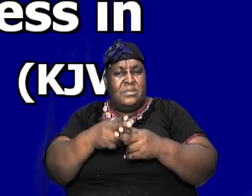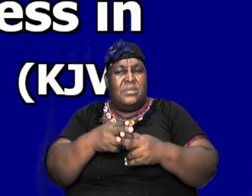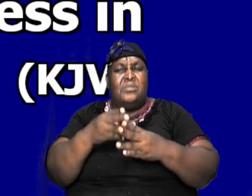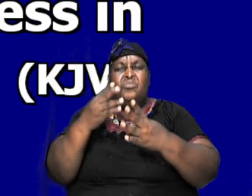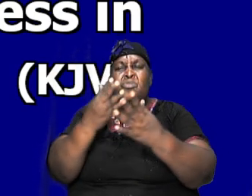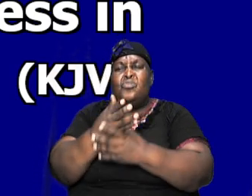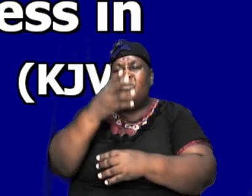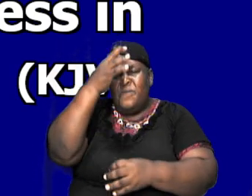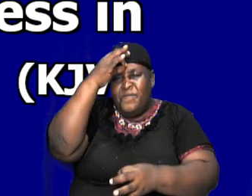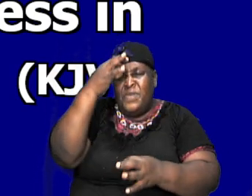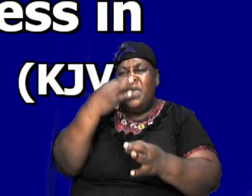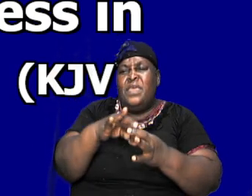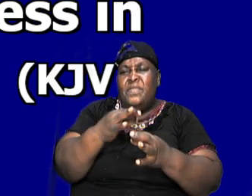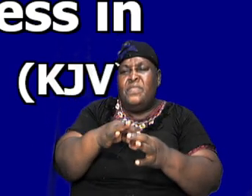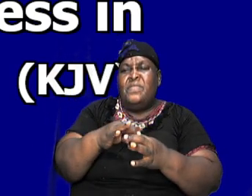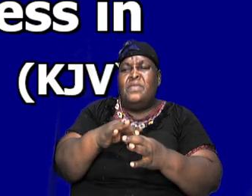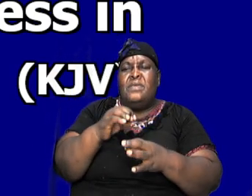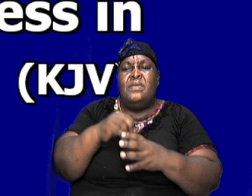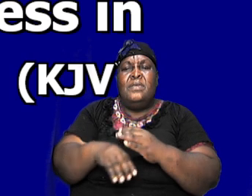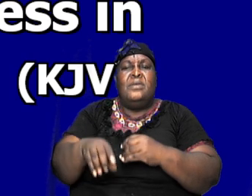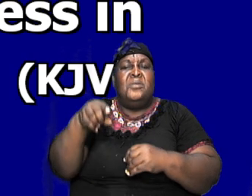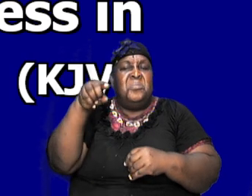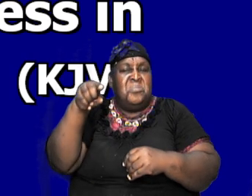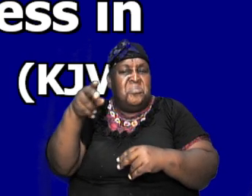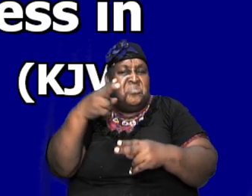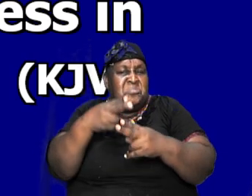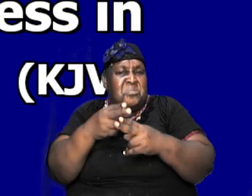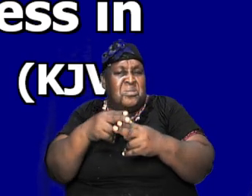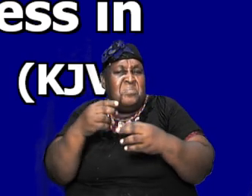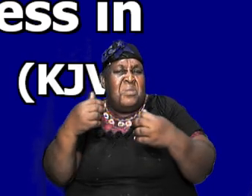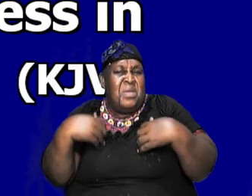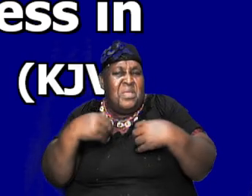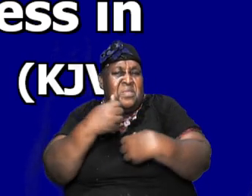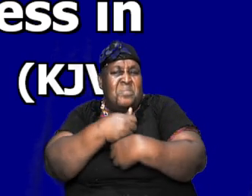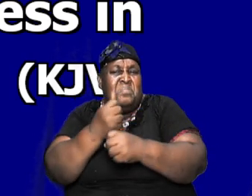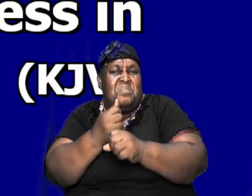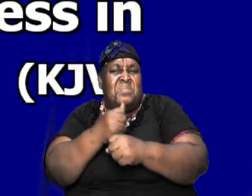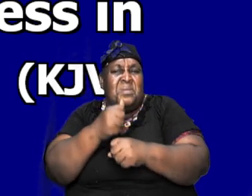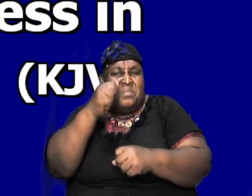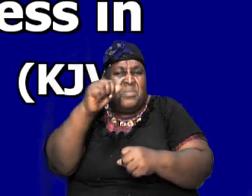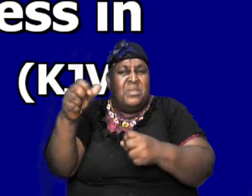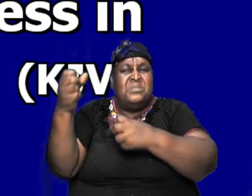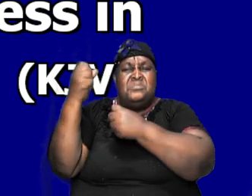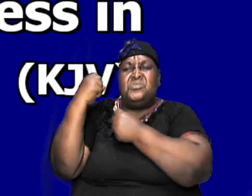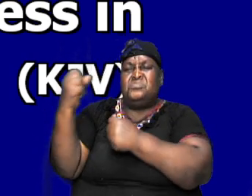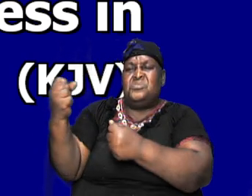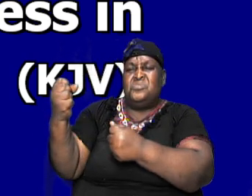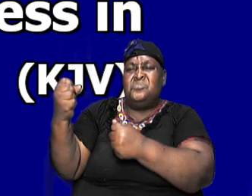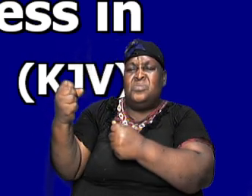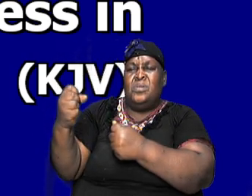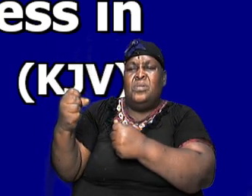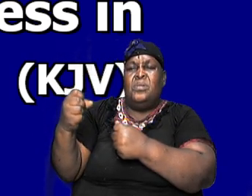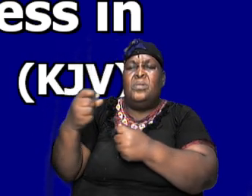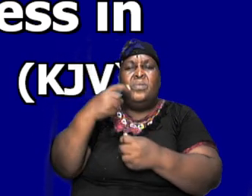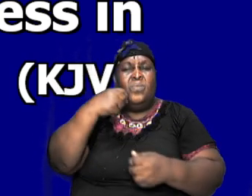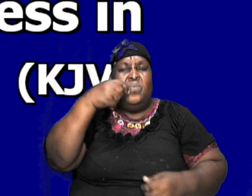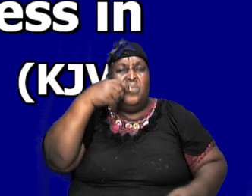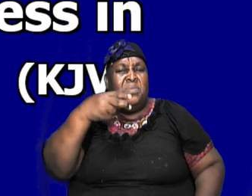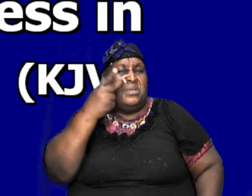And his name, through faith in his name, has made this man strong.